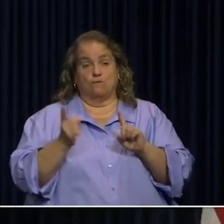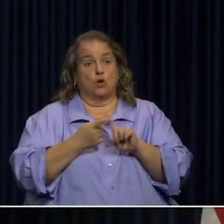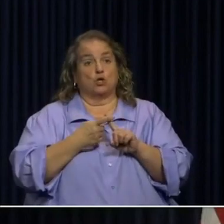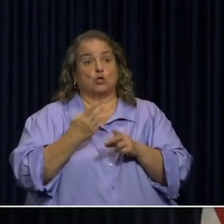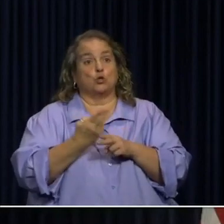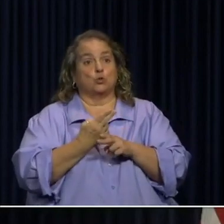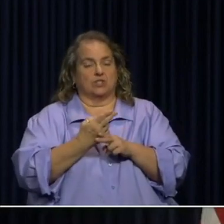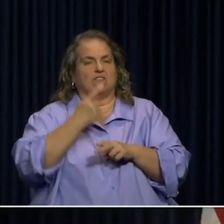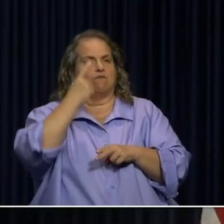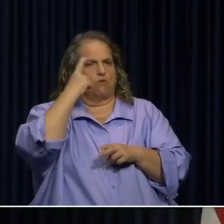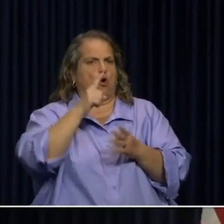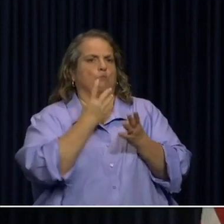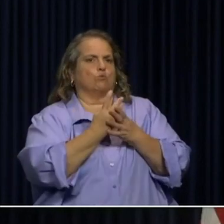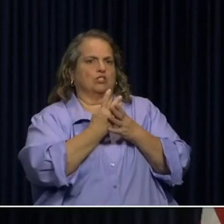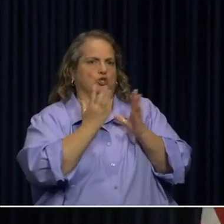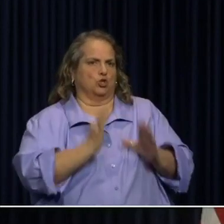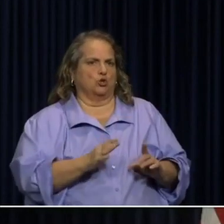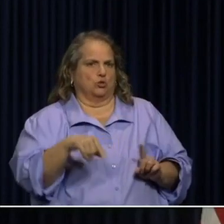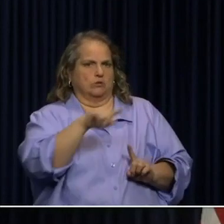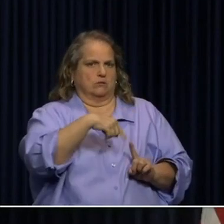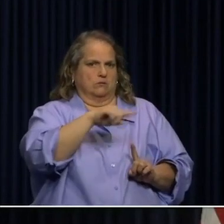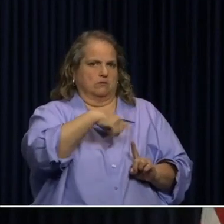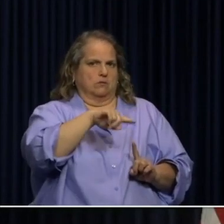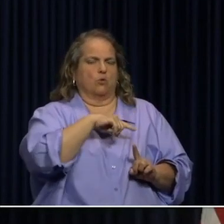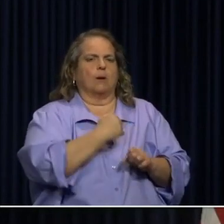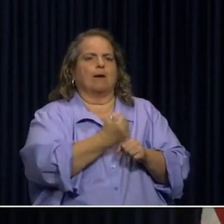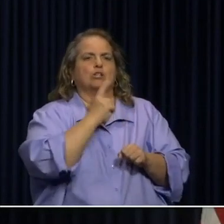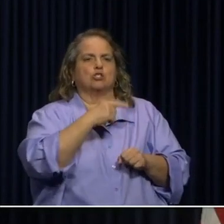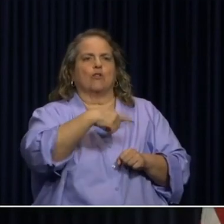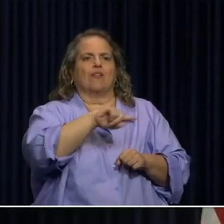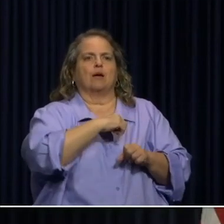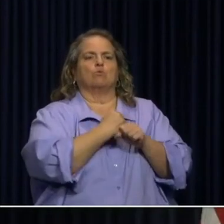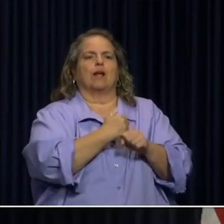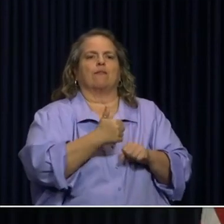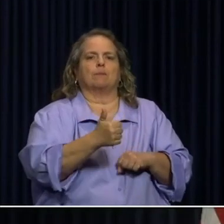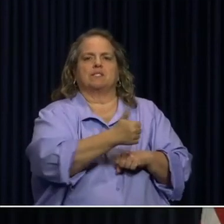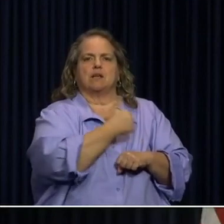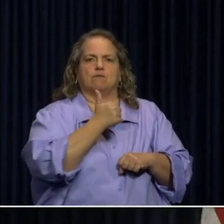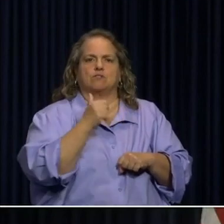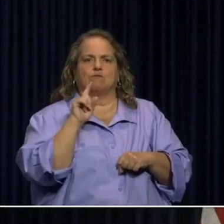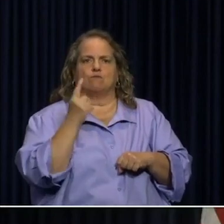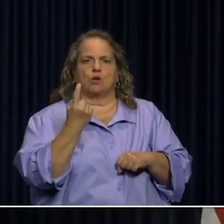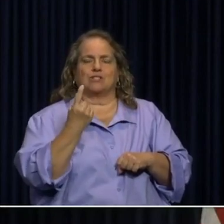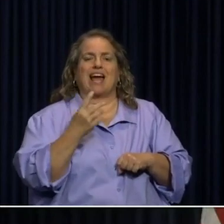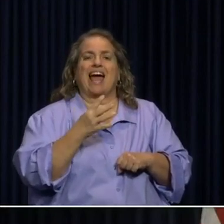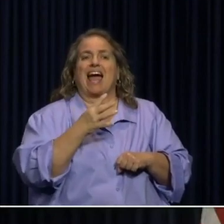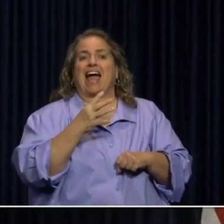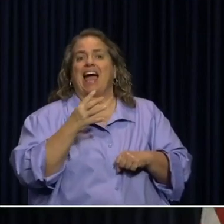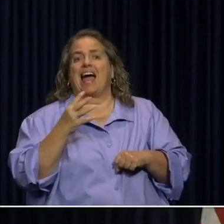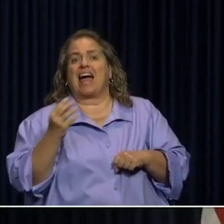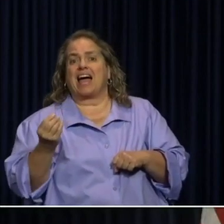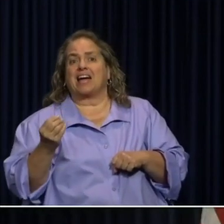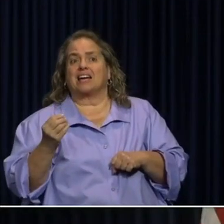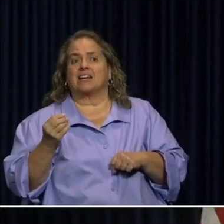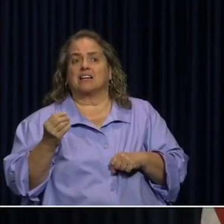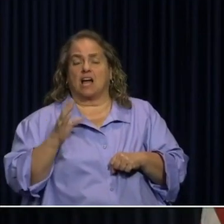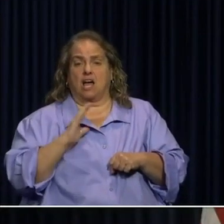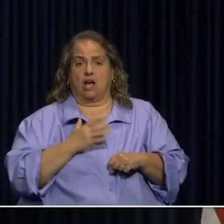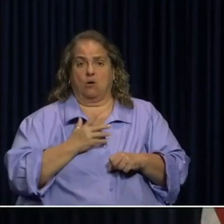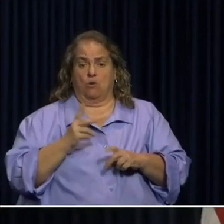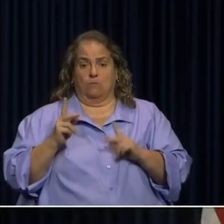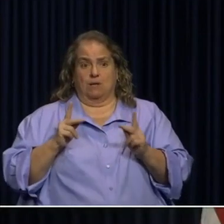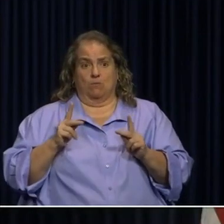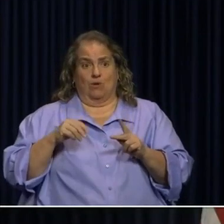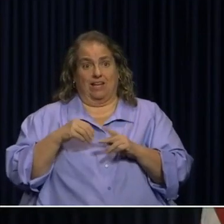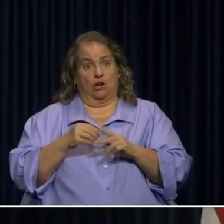to be for them. We want to make sure that people can be as protected as they can. And listen, our folks that are currently incarcerated